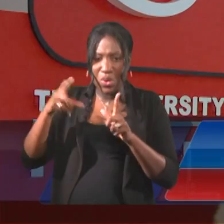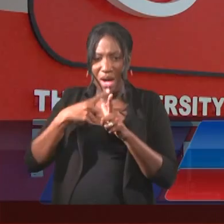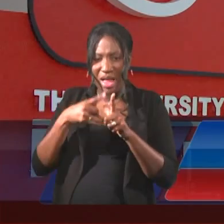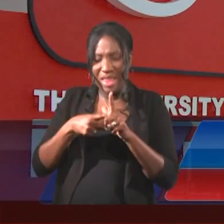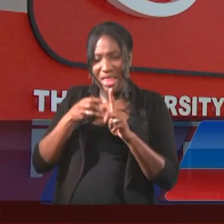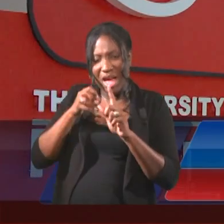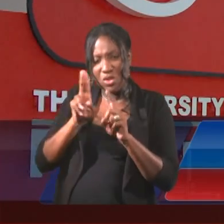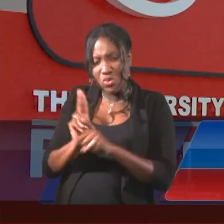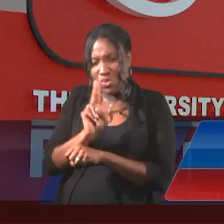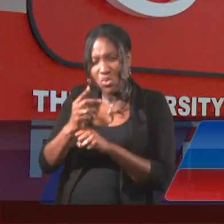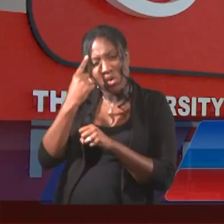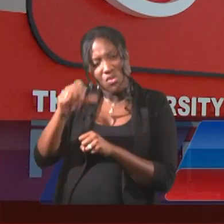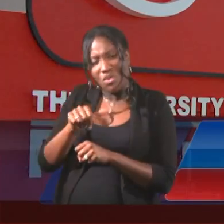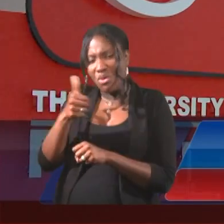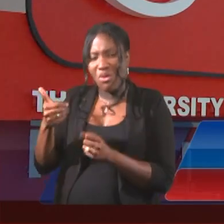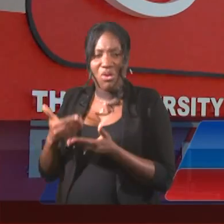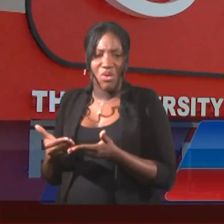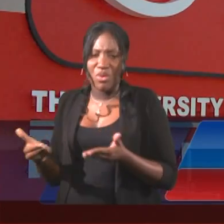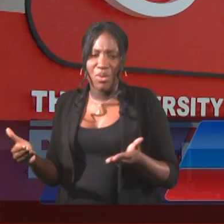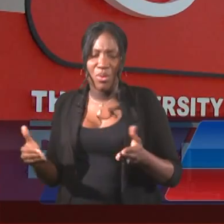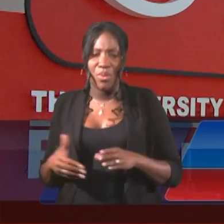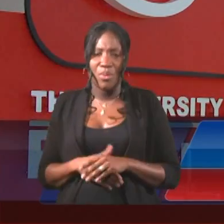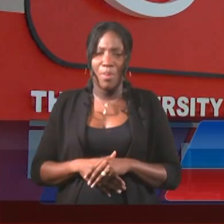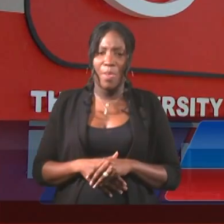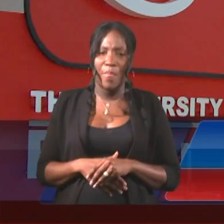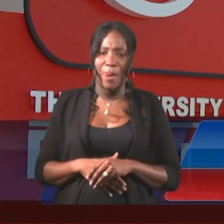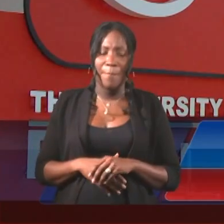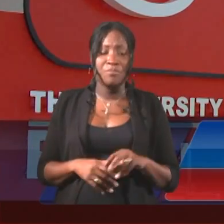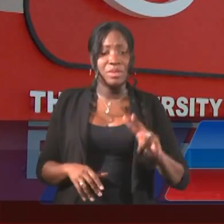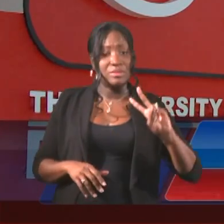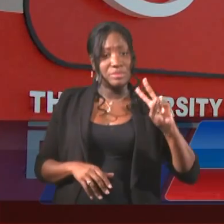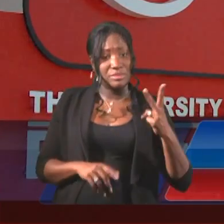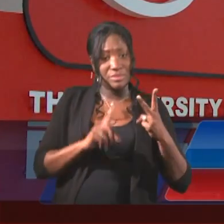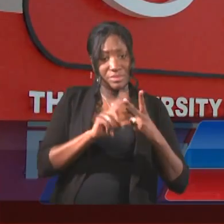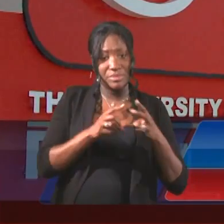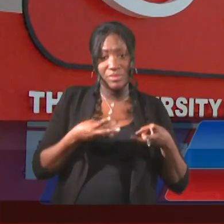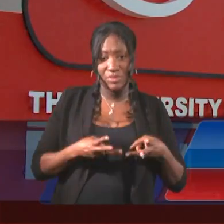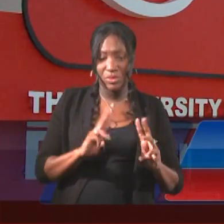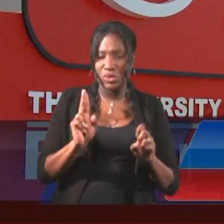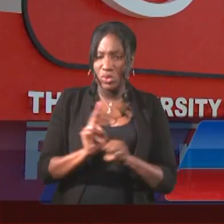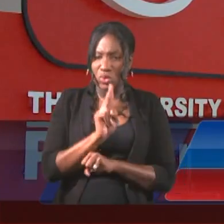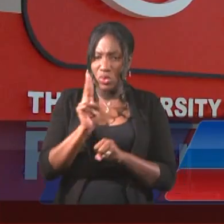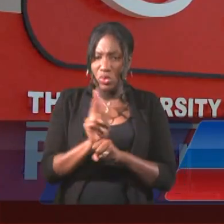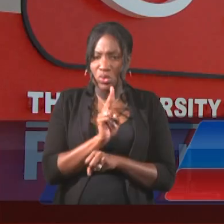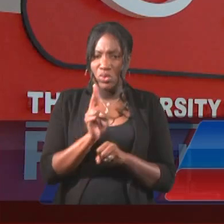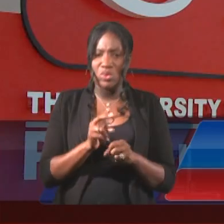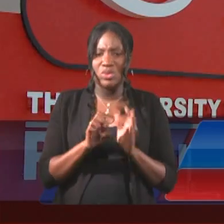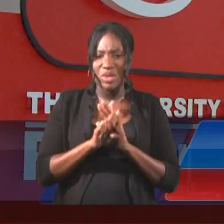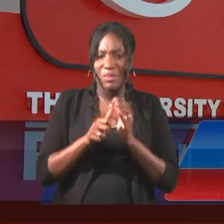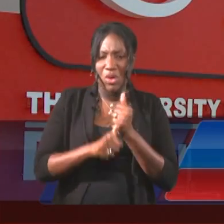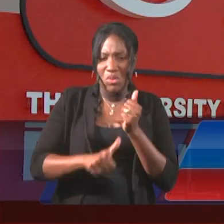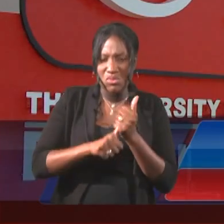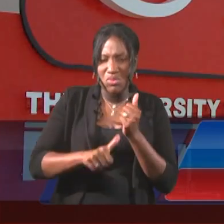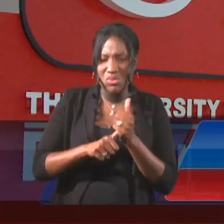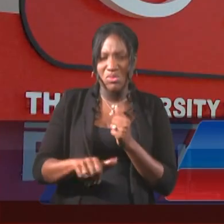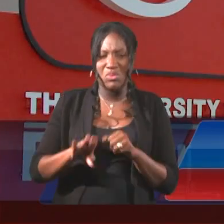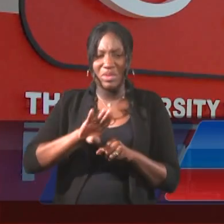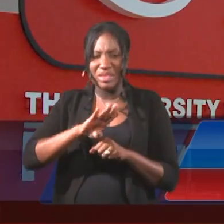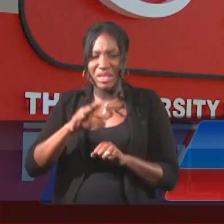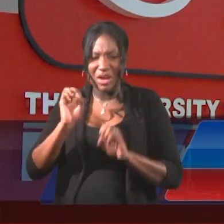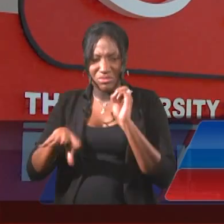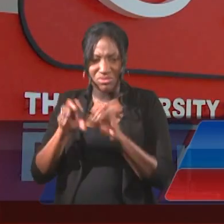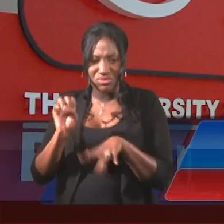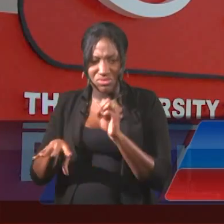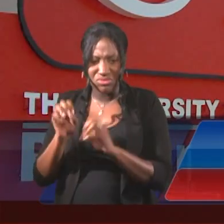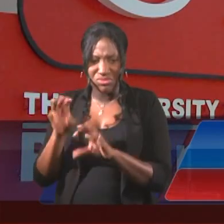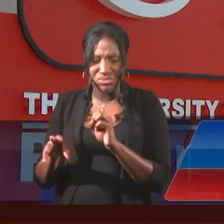or utilizing it for some other downstream product. Bioenergy uses agricultural waste, municipal solid waste, whatever